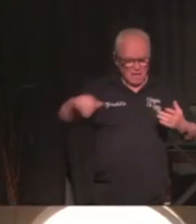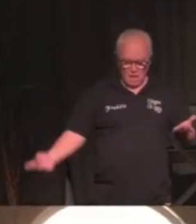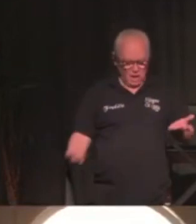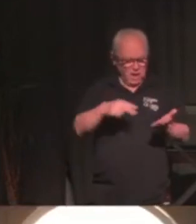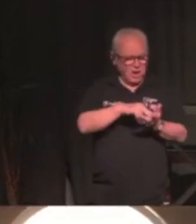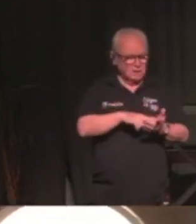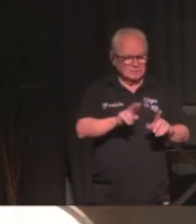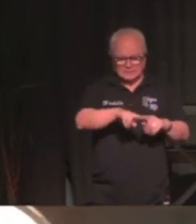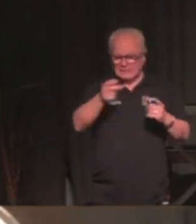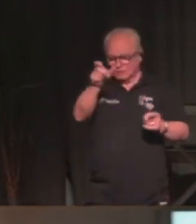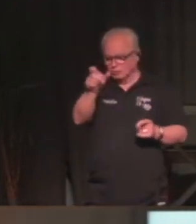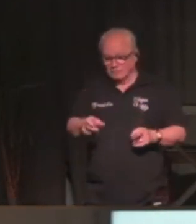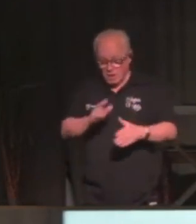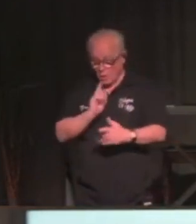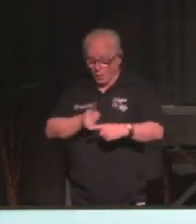Next chapter.